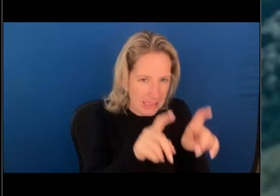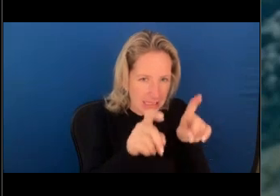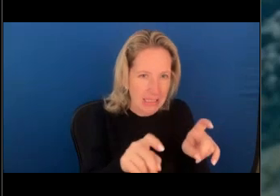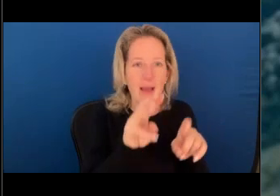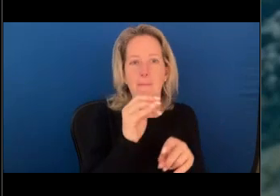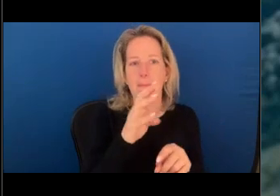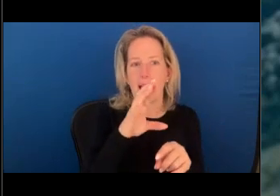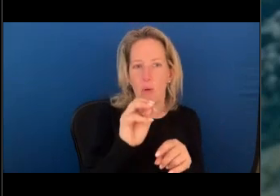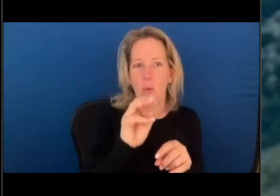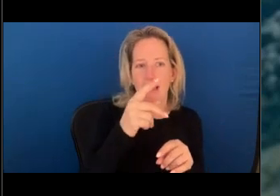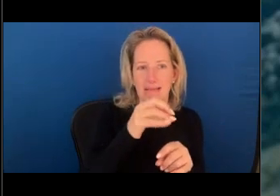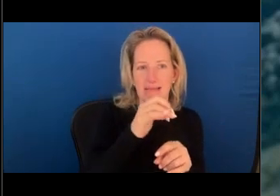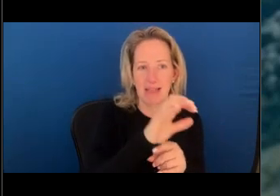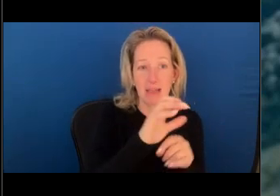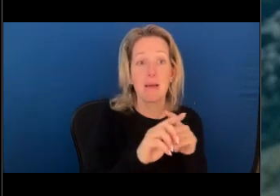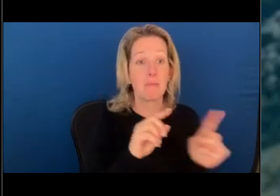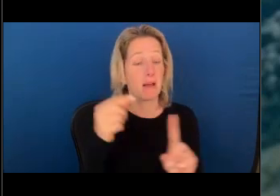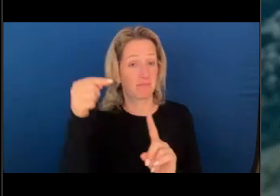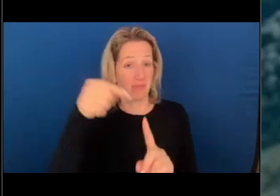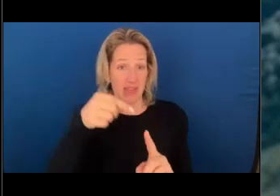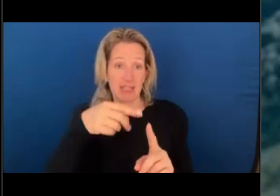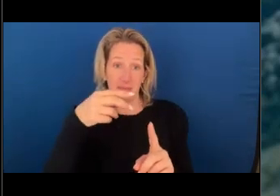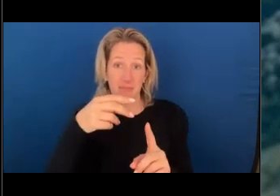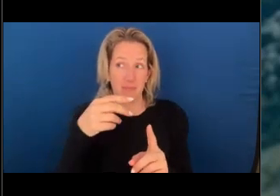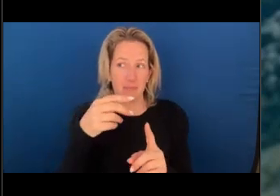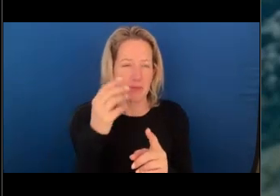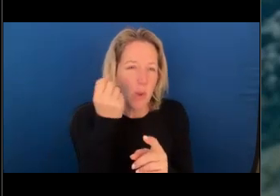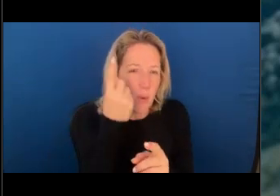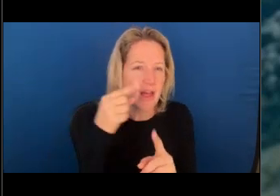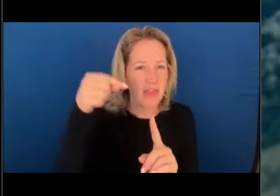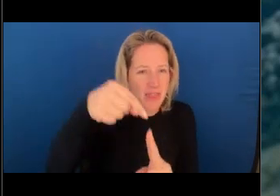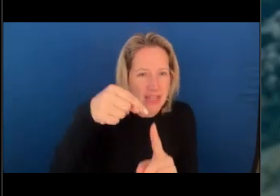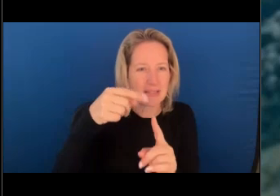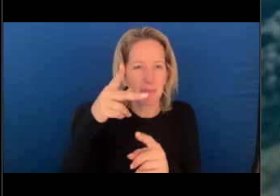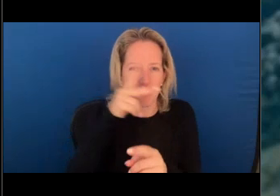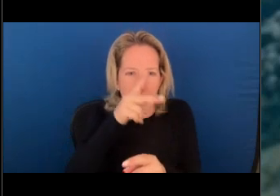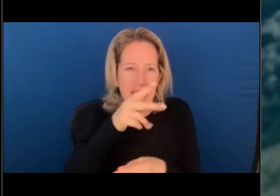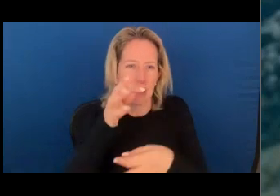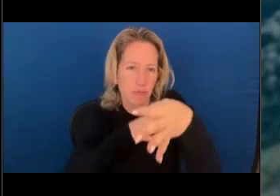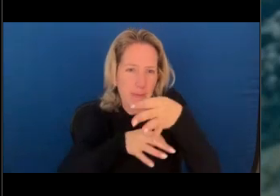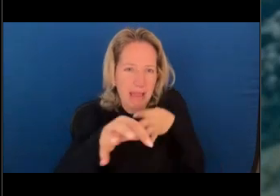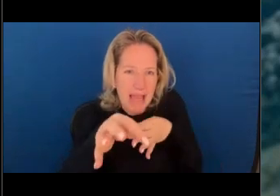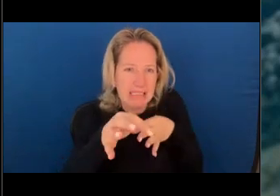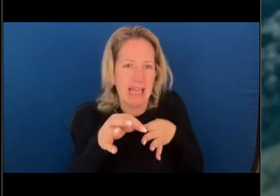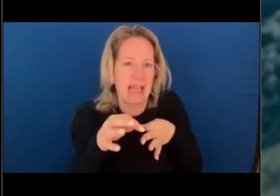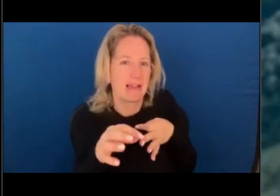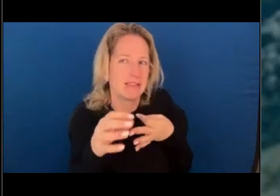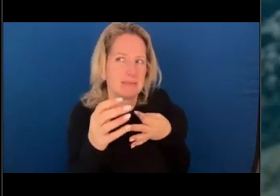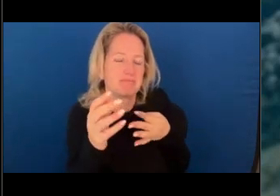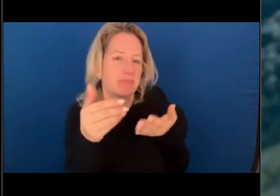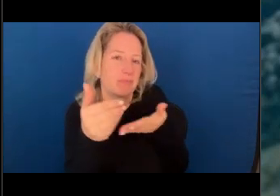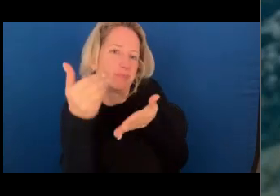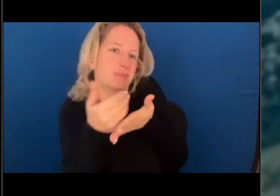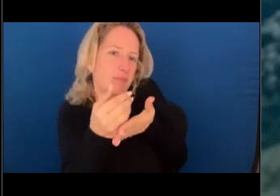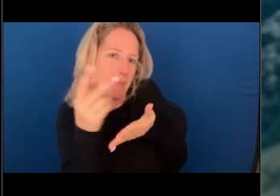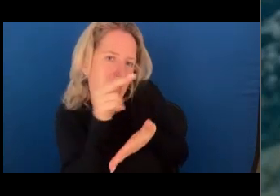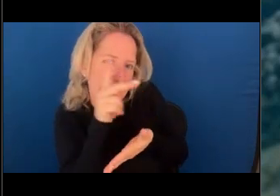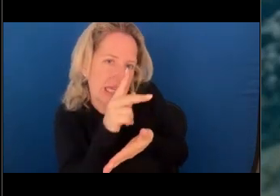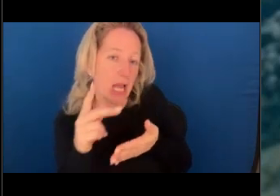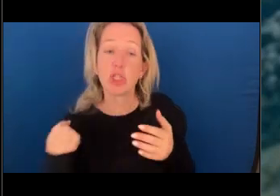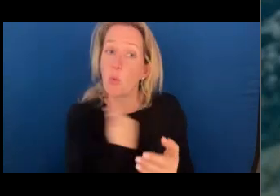said, this plastic would be replacing virgin plastic, so it's not like we're adding a new source to be like